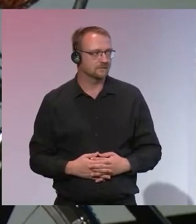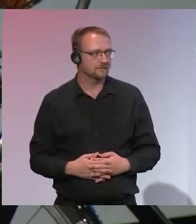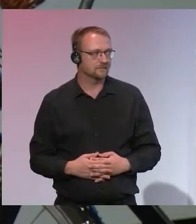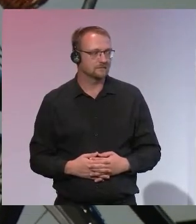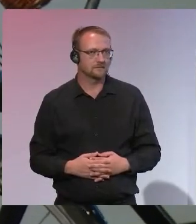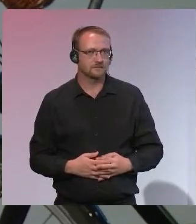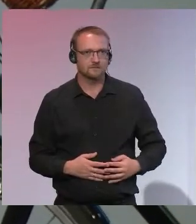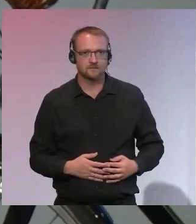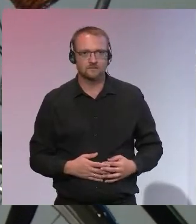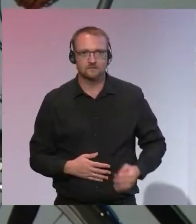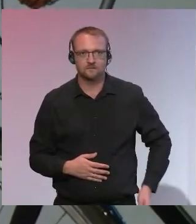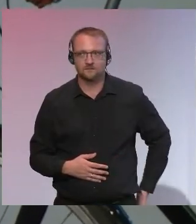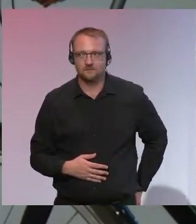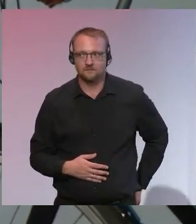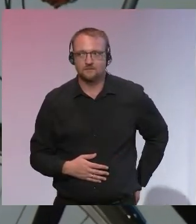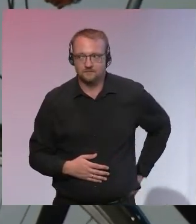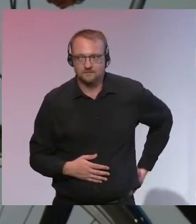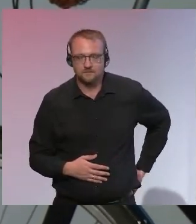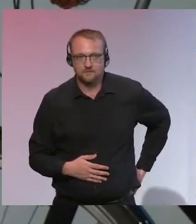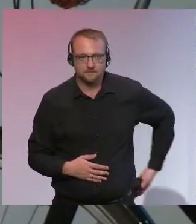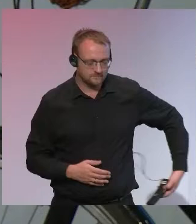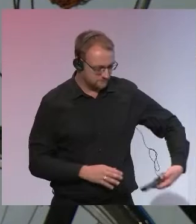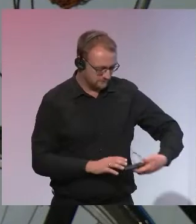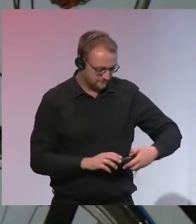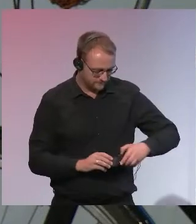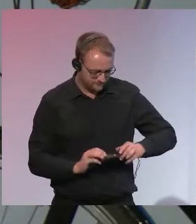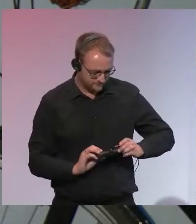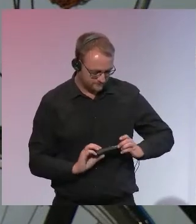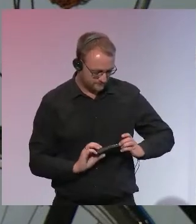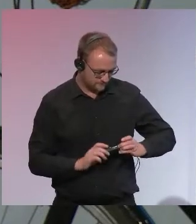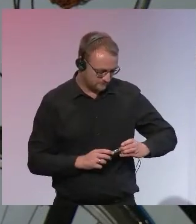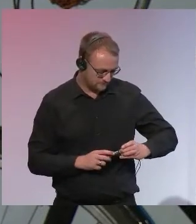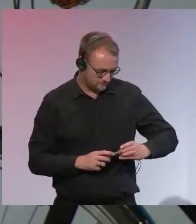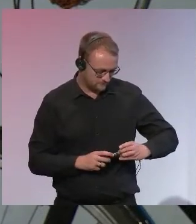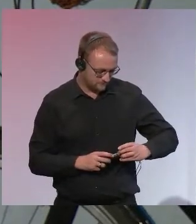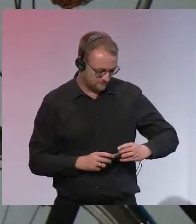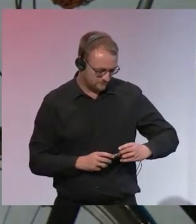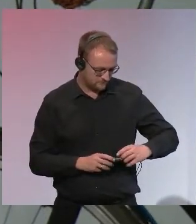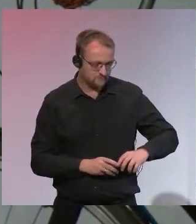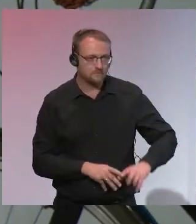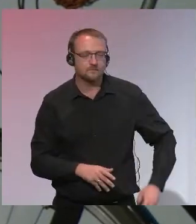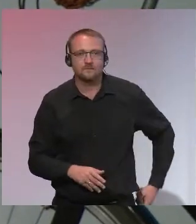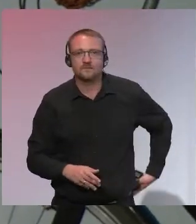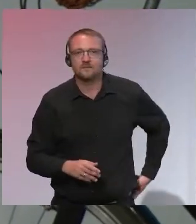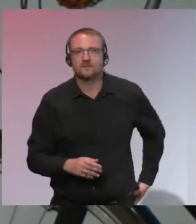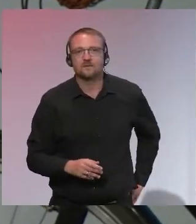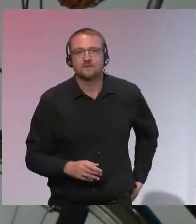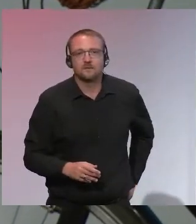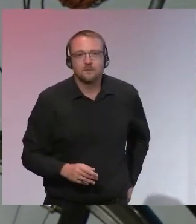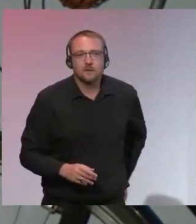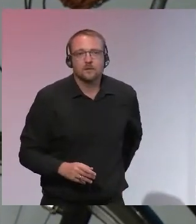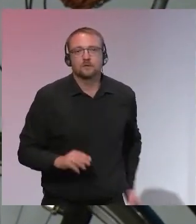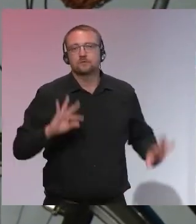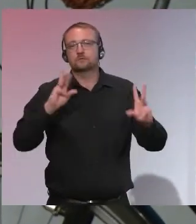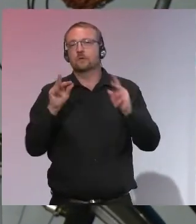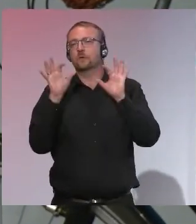So good morning, everybody, and thank you very much for inviting me to this beautiful city of Linz. And congratulations to the organizers